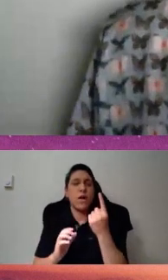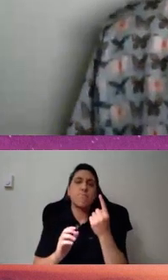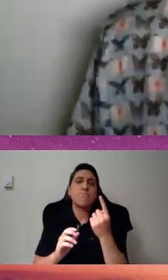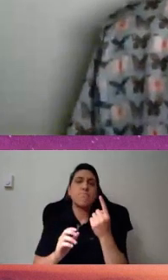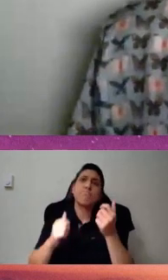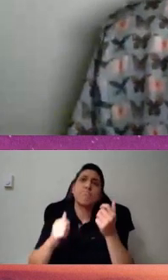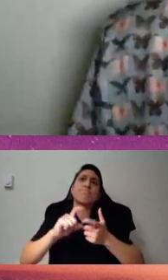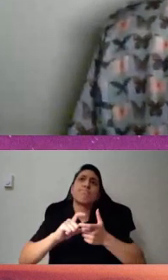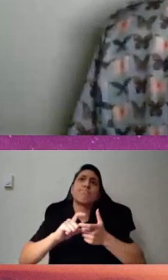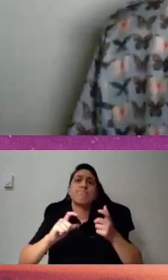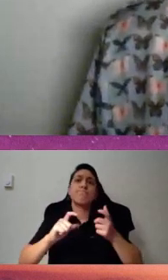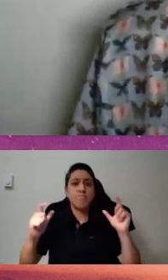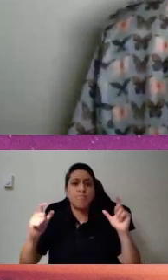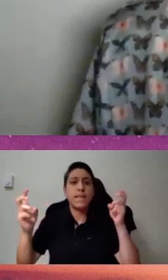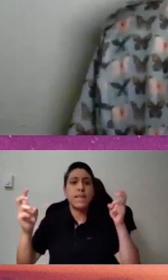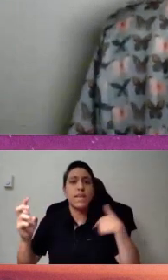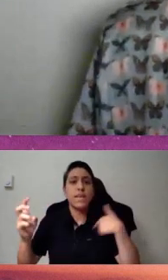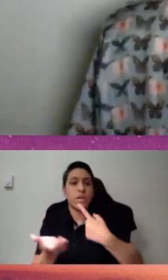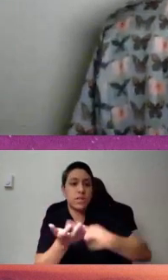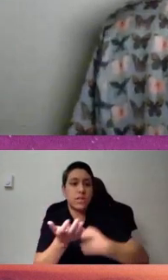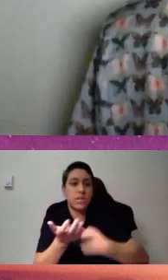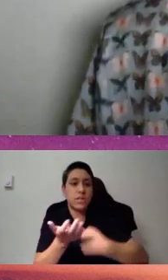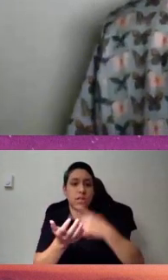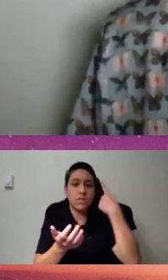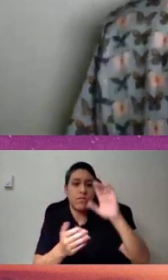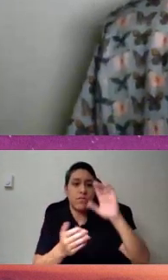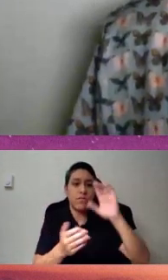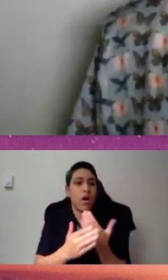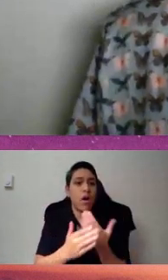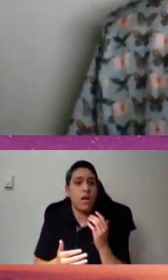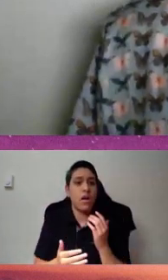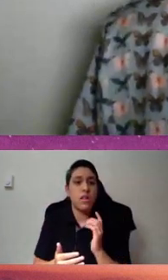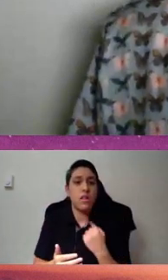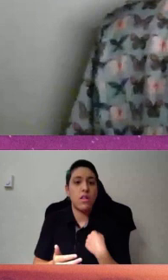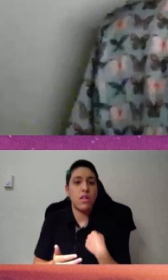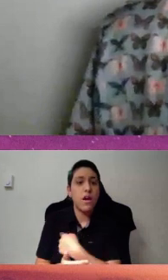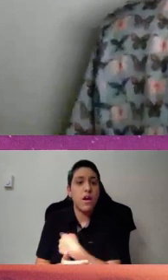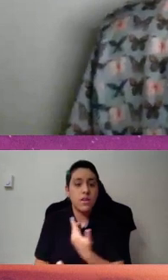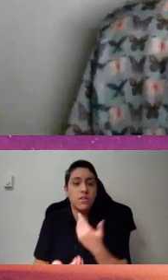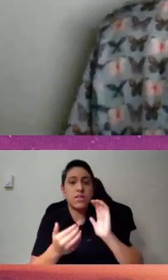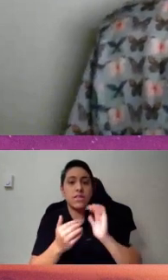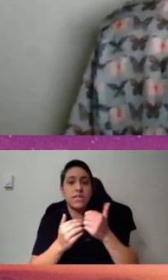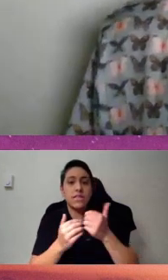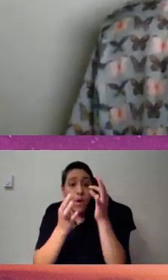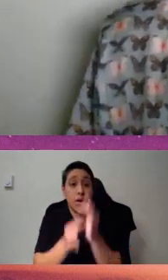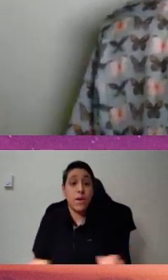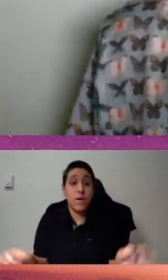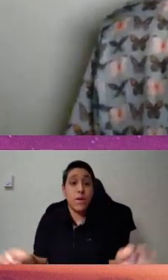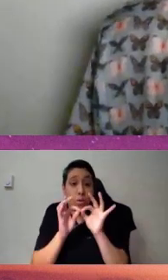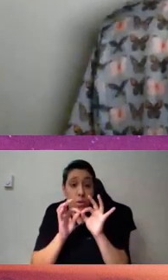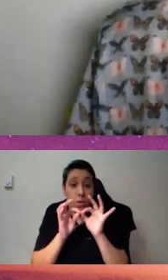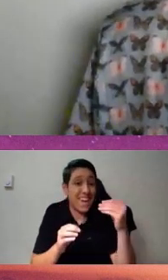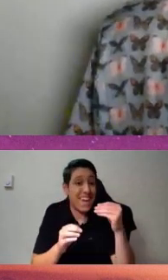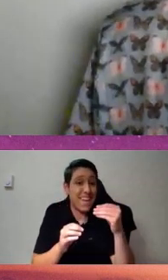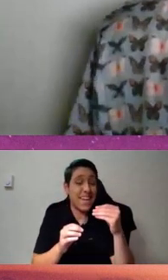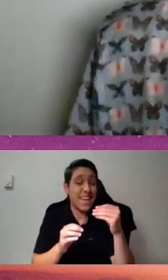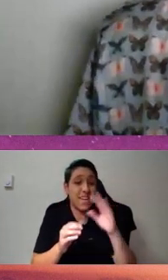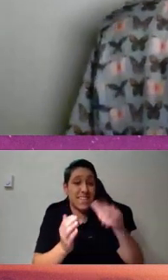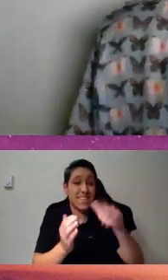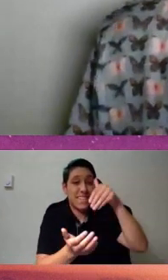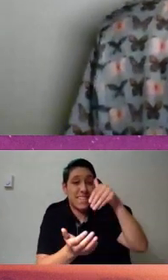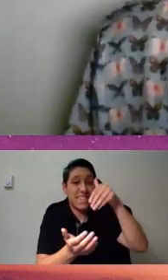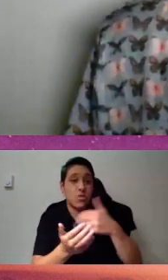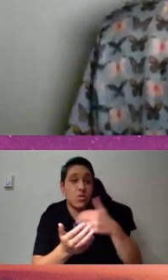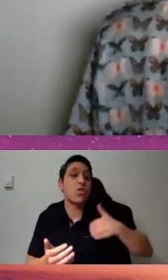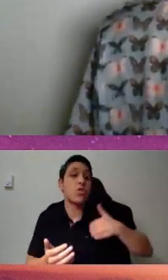came up between all of us was how important and central youth leadership is and how important